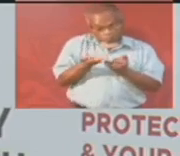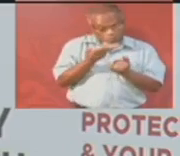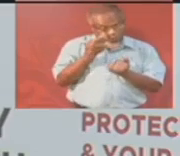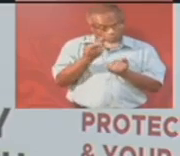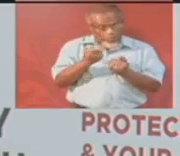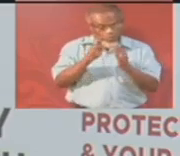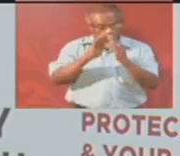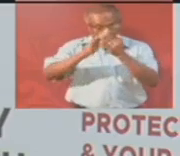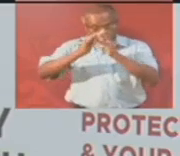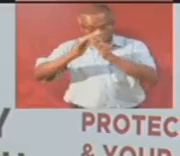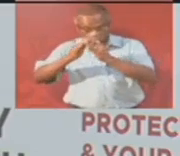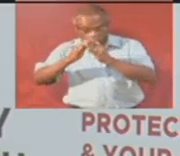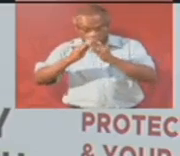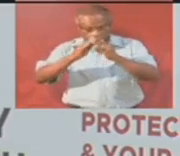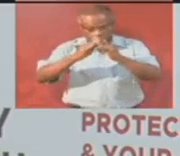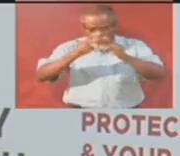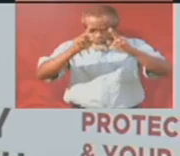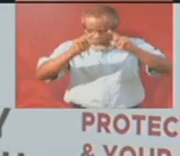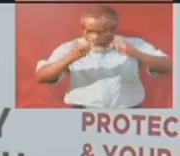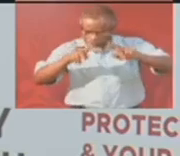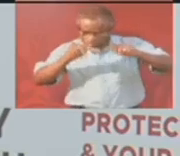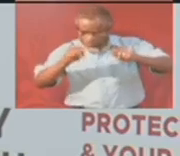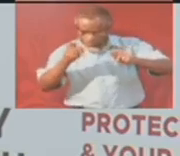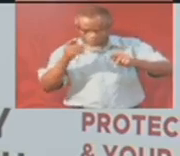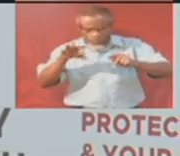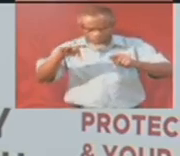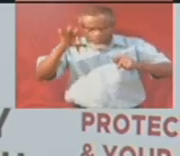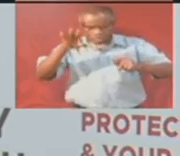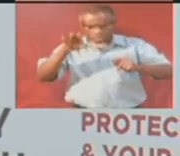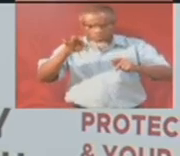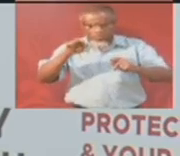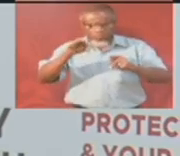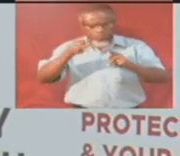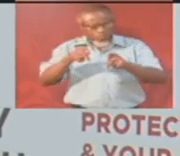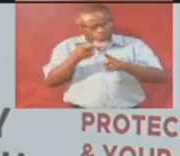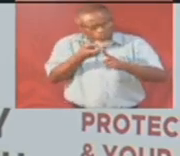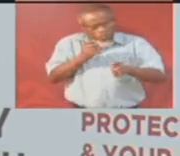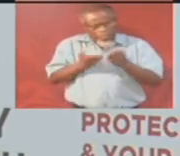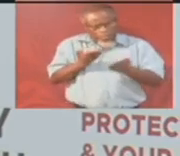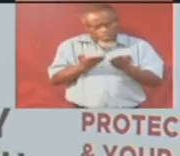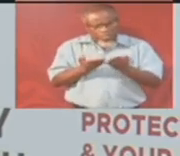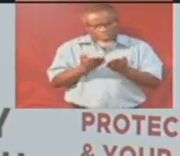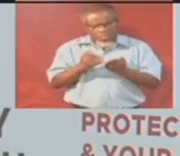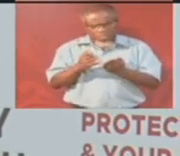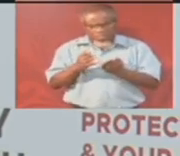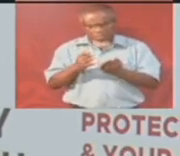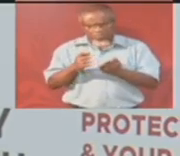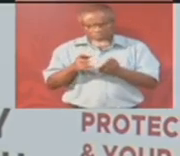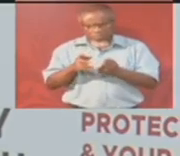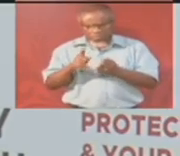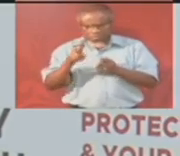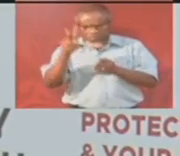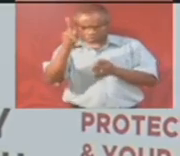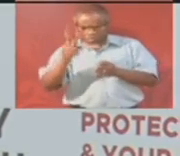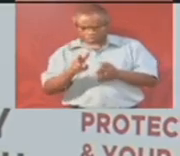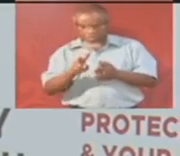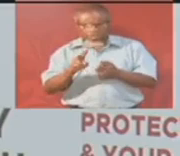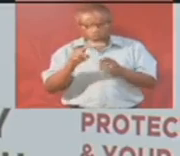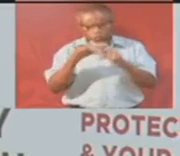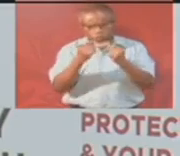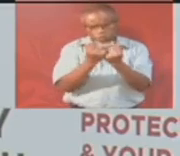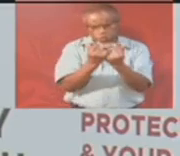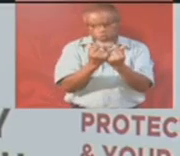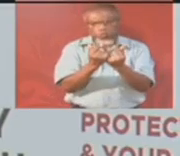persons, some persons from the migrant population that we thought may have been at risk. So that was added a couple of months after the initial